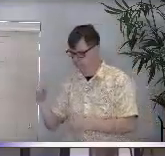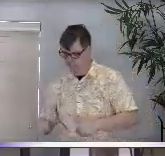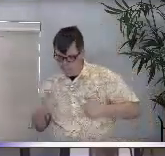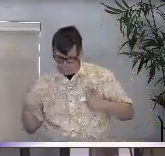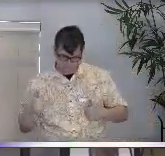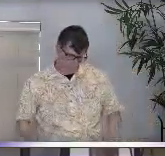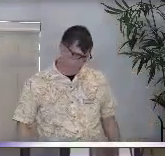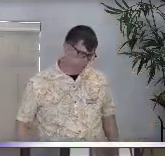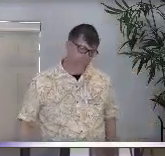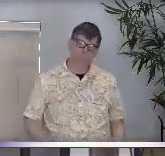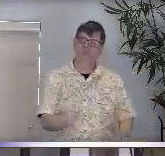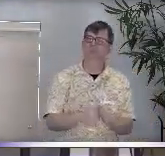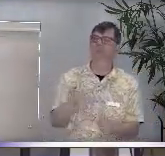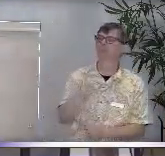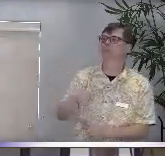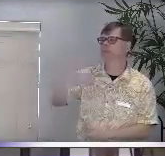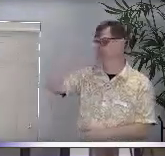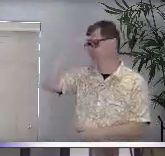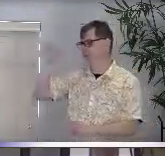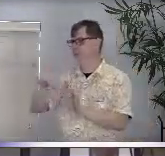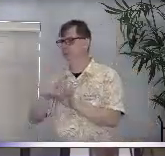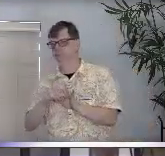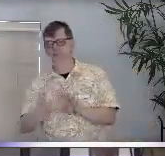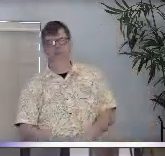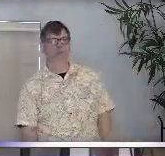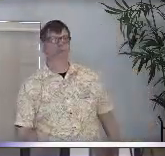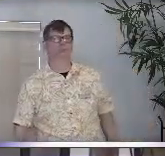lens, how you see things, how you interpret things,